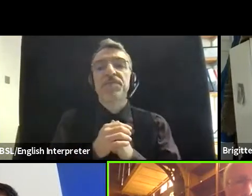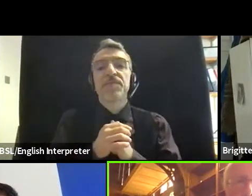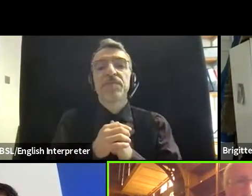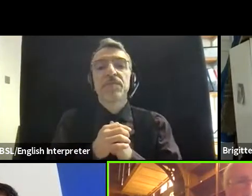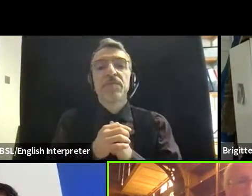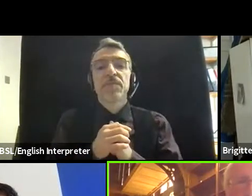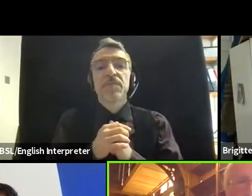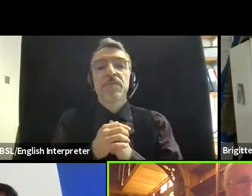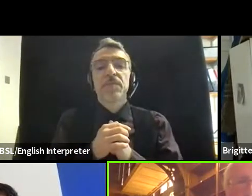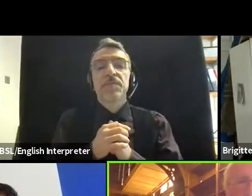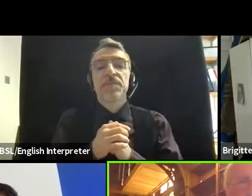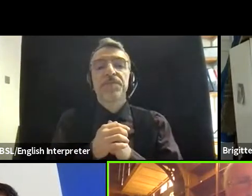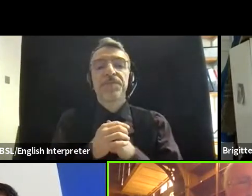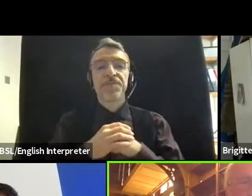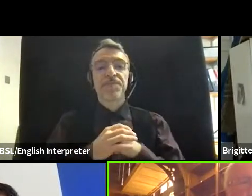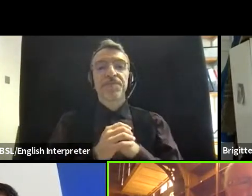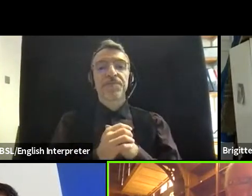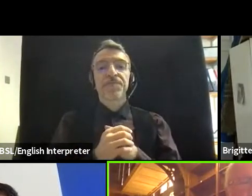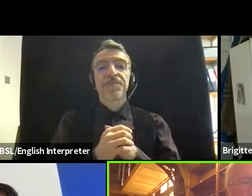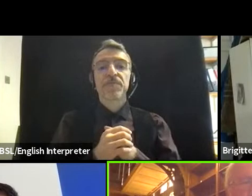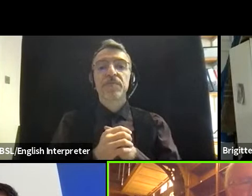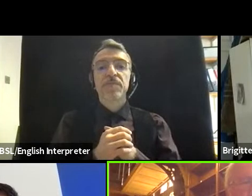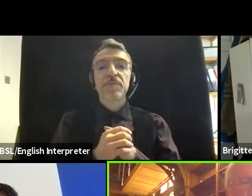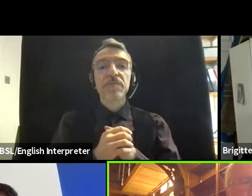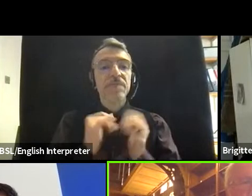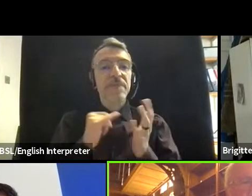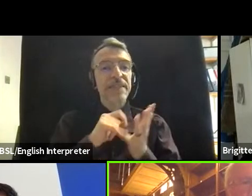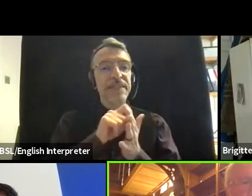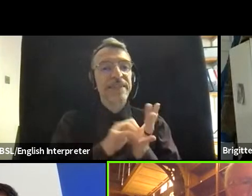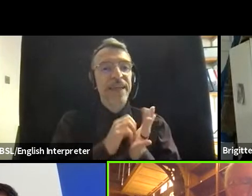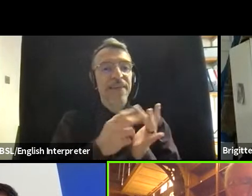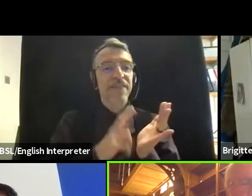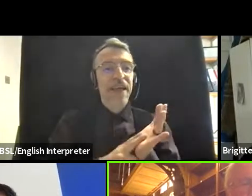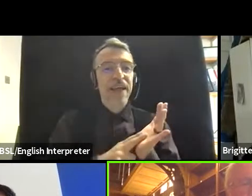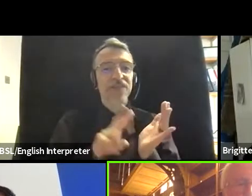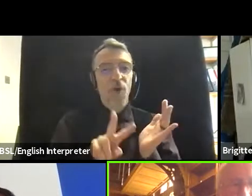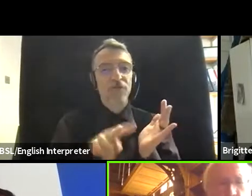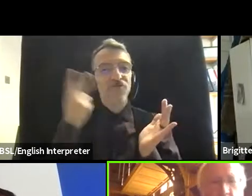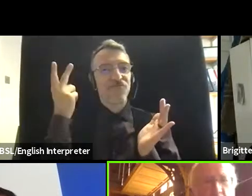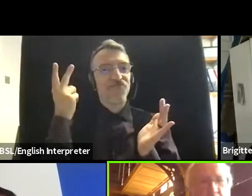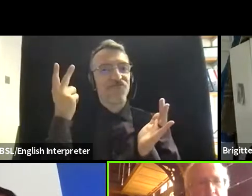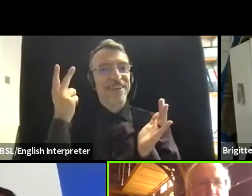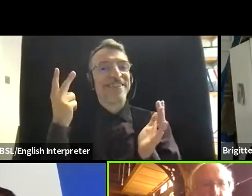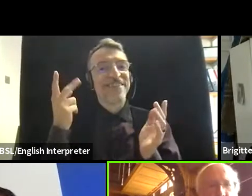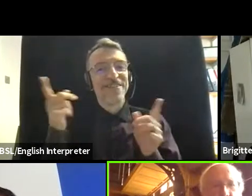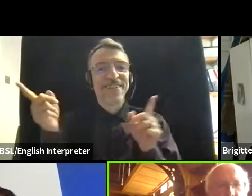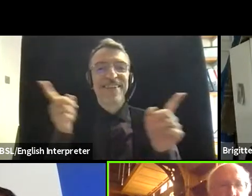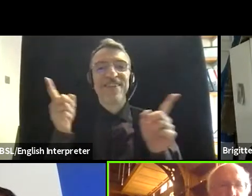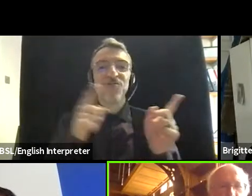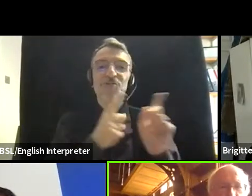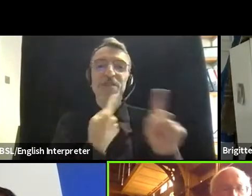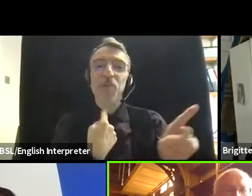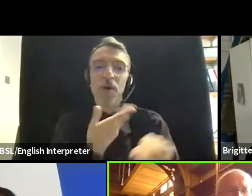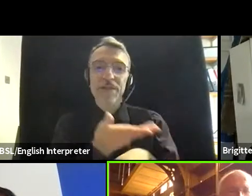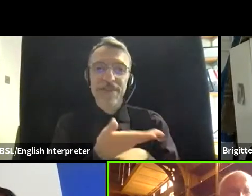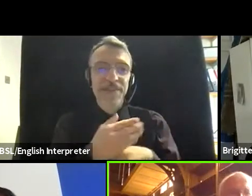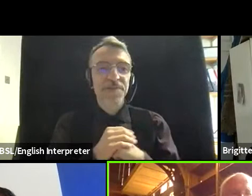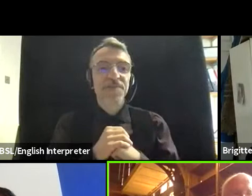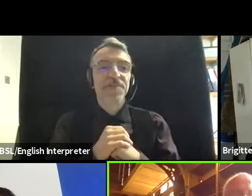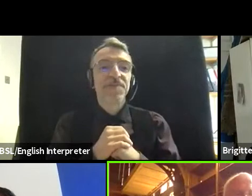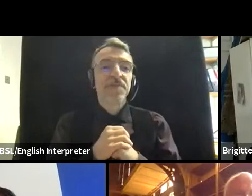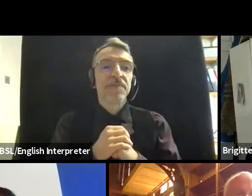Okay. Will we start with you, Stephen, for a change of response, please? Okay, thank